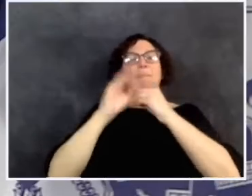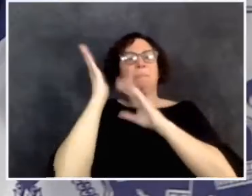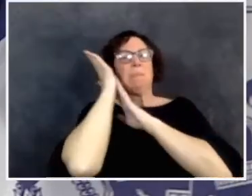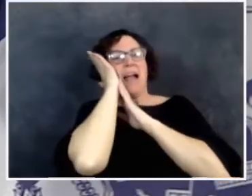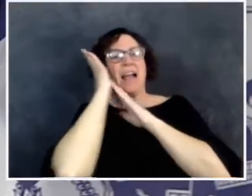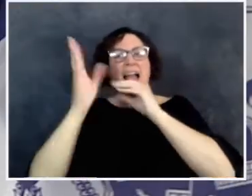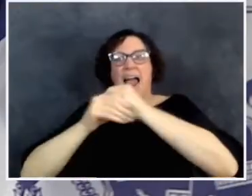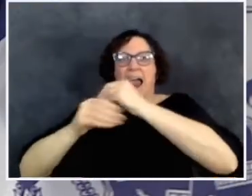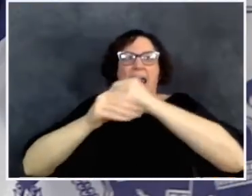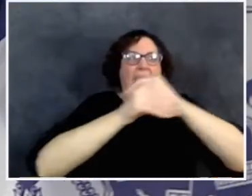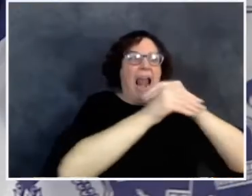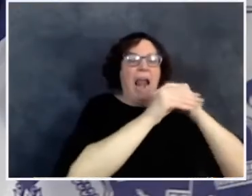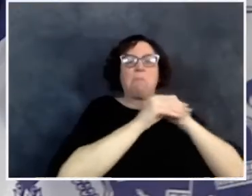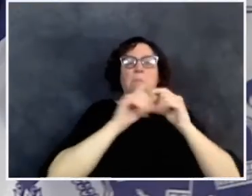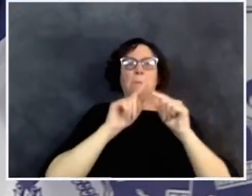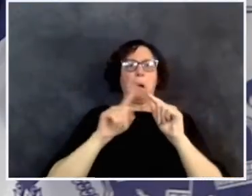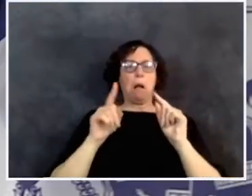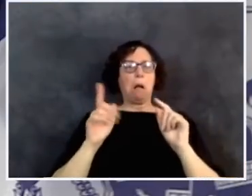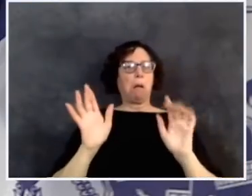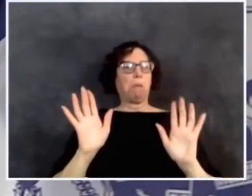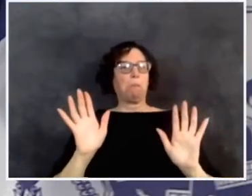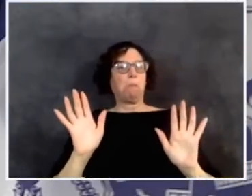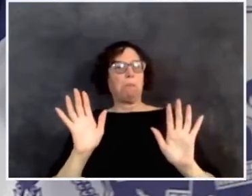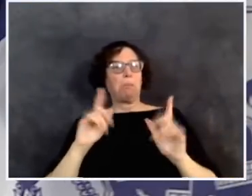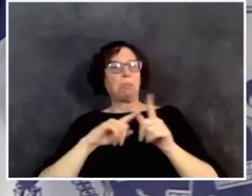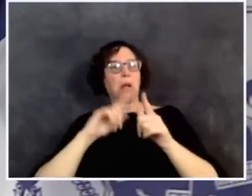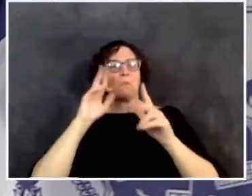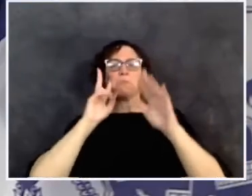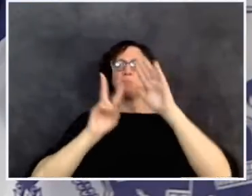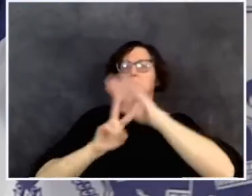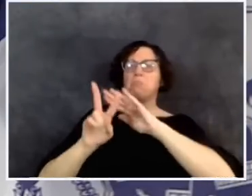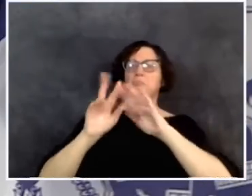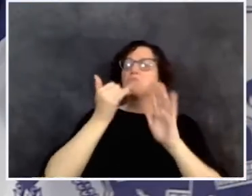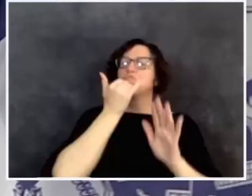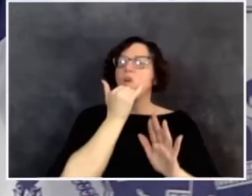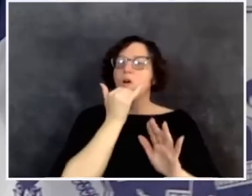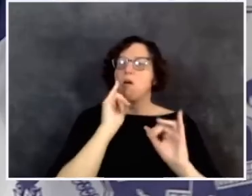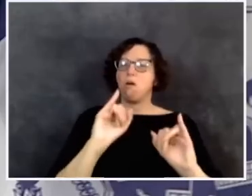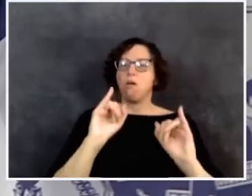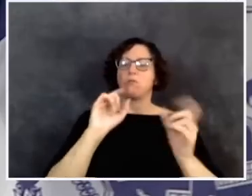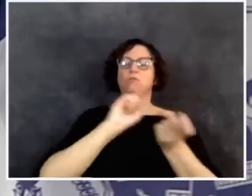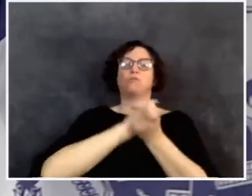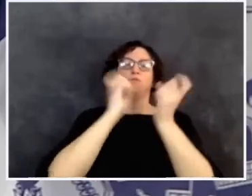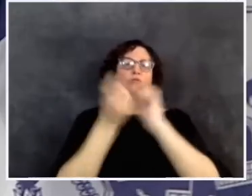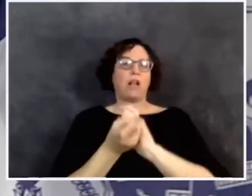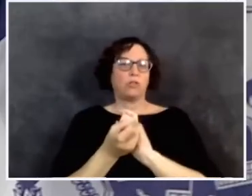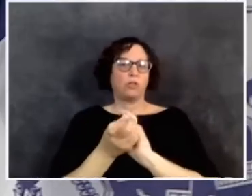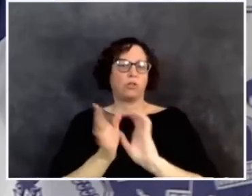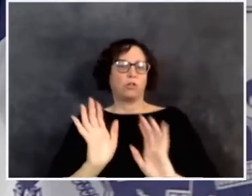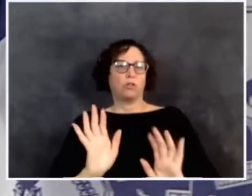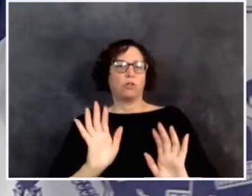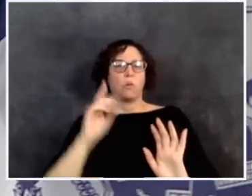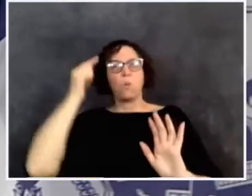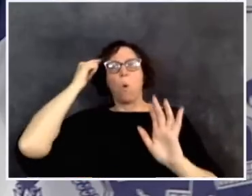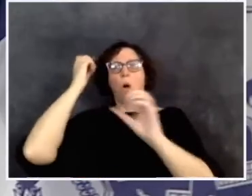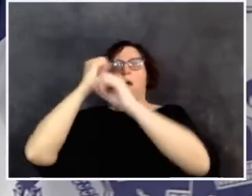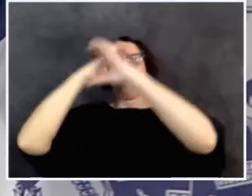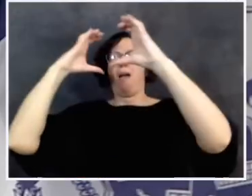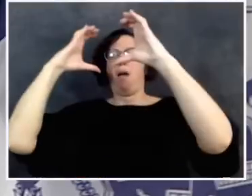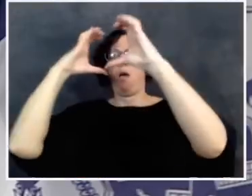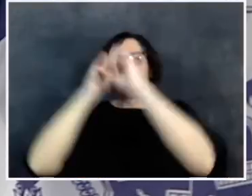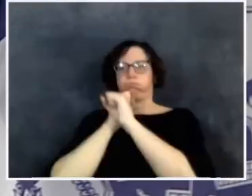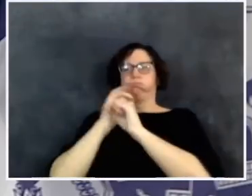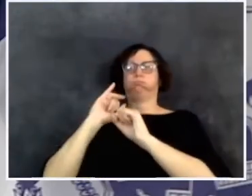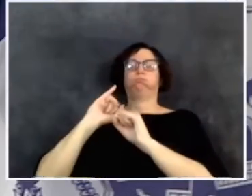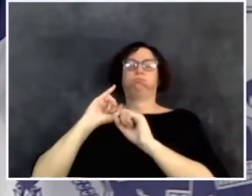substantially. So the question to me now is, what are the needs of the people in the Bronx in terms of hospital